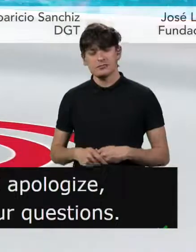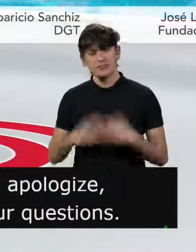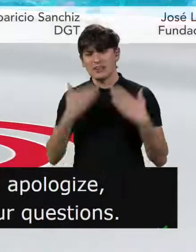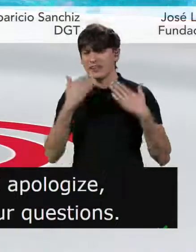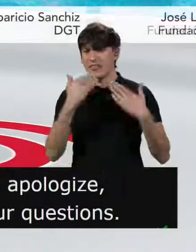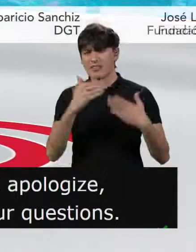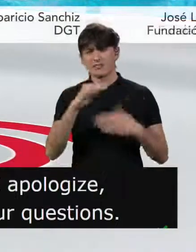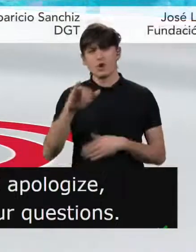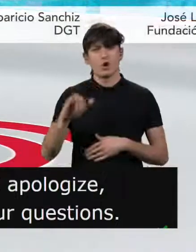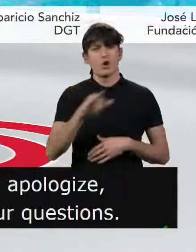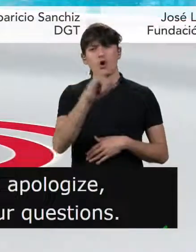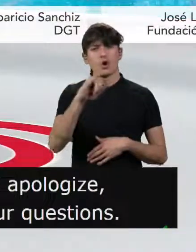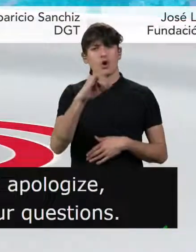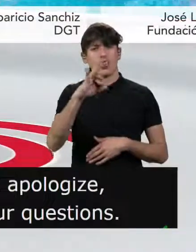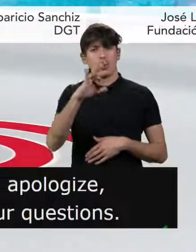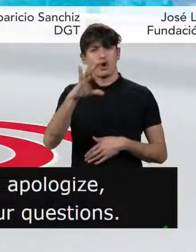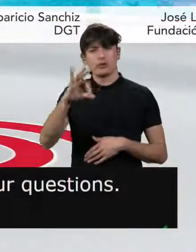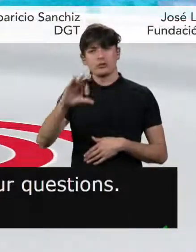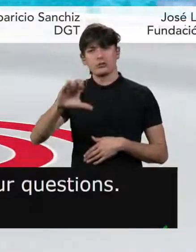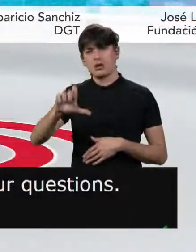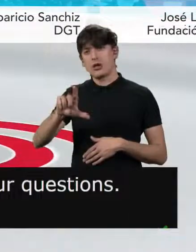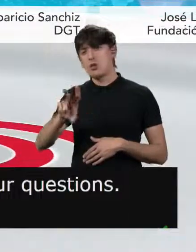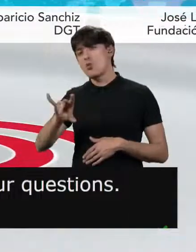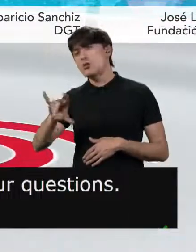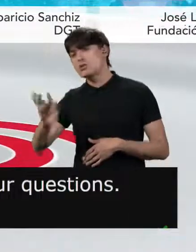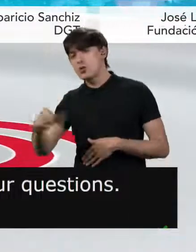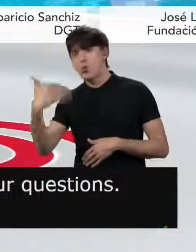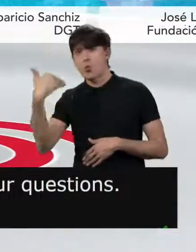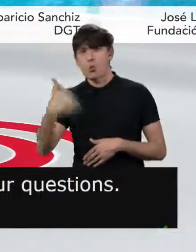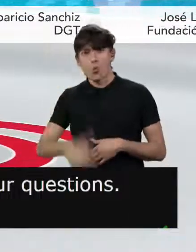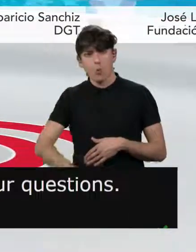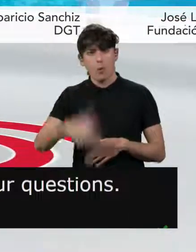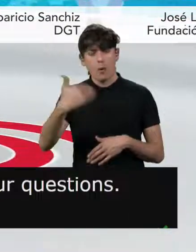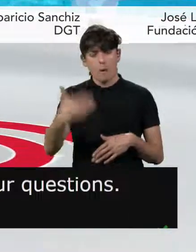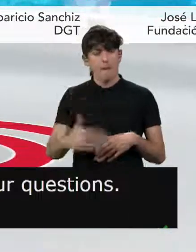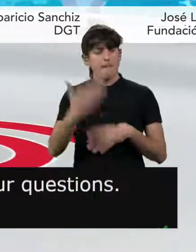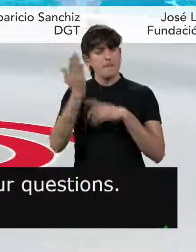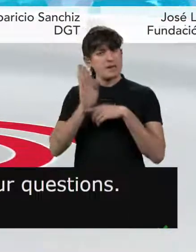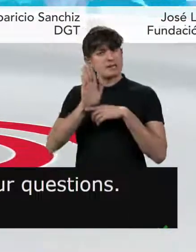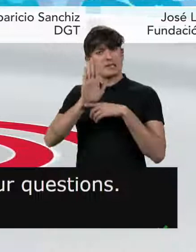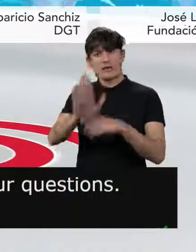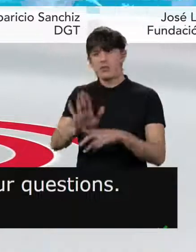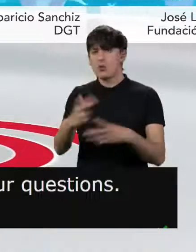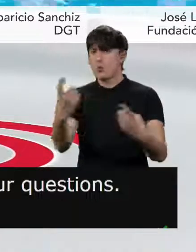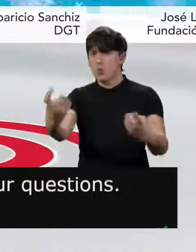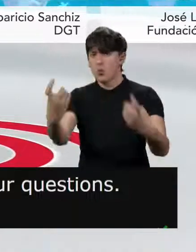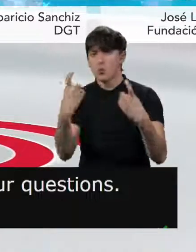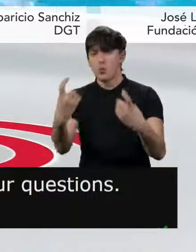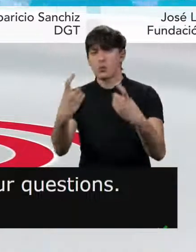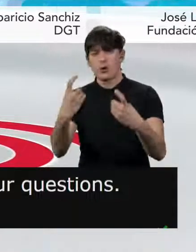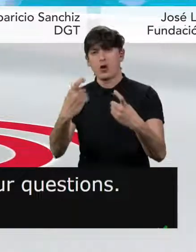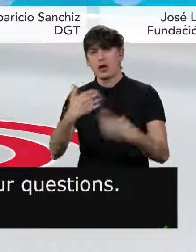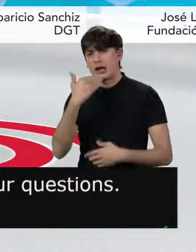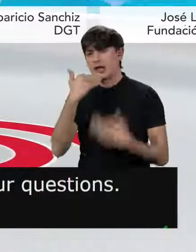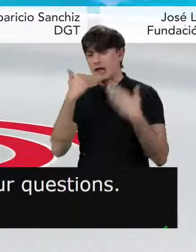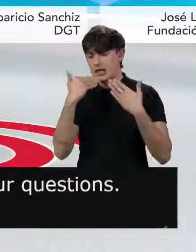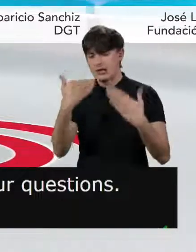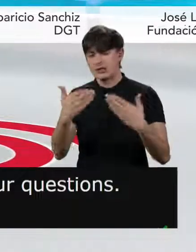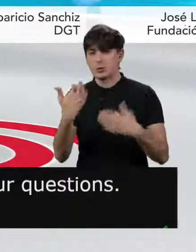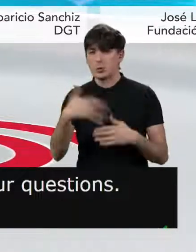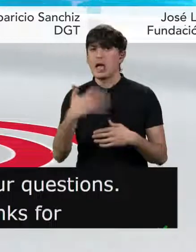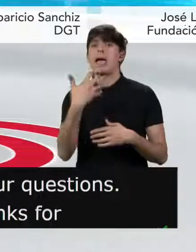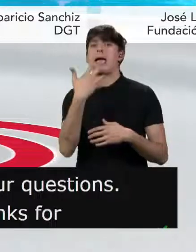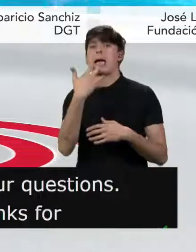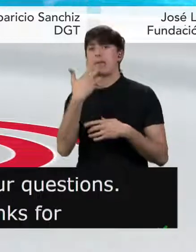Gracias, José Luis. Thank you, José Luis. Qué didáctica tu presentación. Gracias, porque la verdad que Thanks for that presentation. You gave